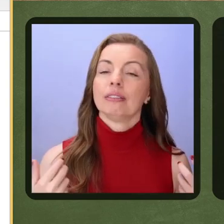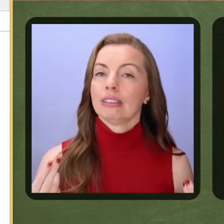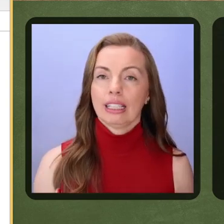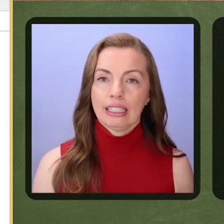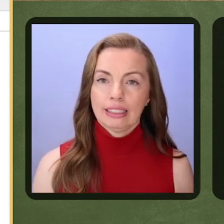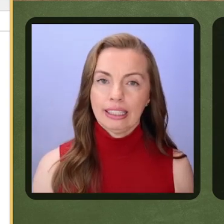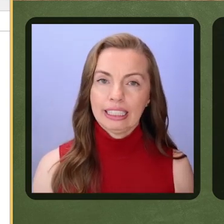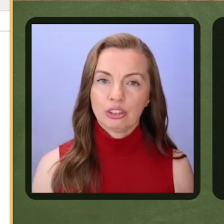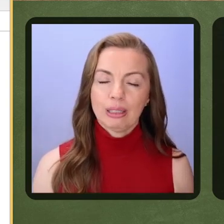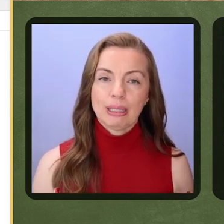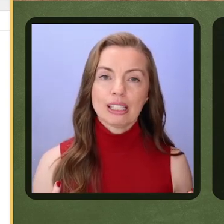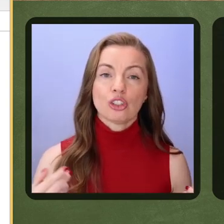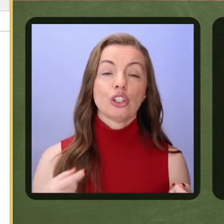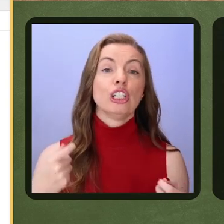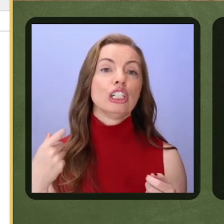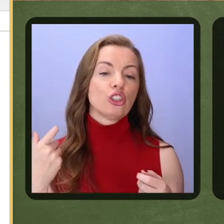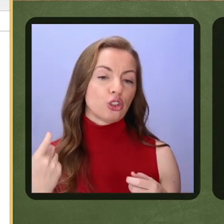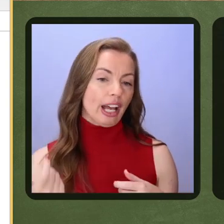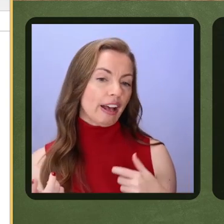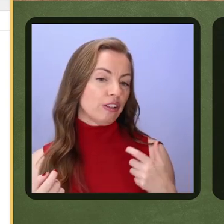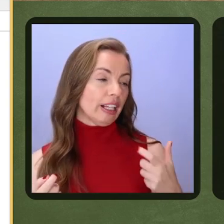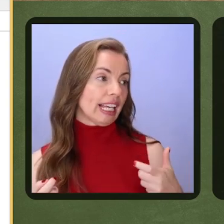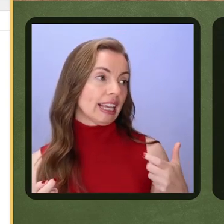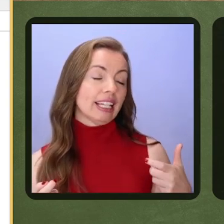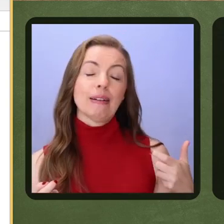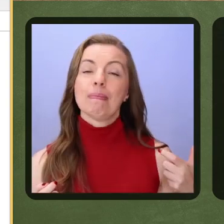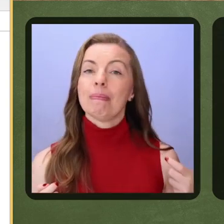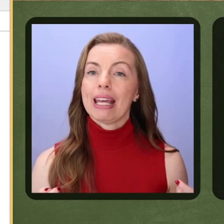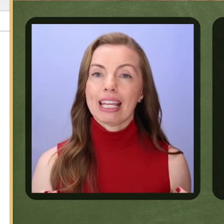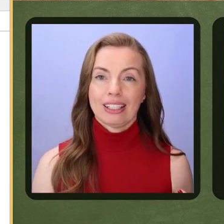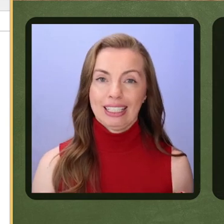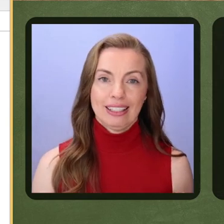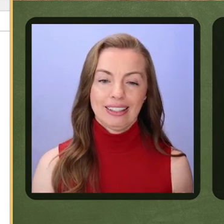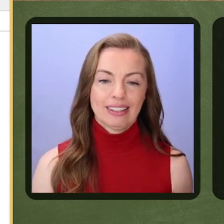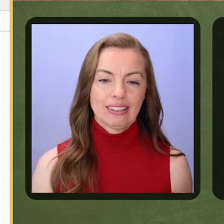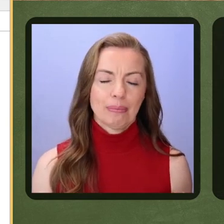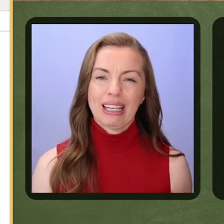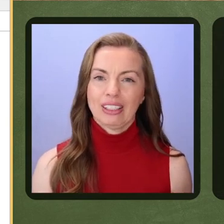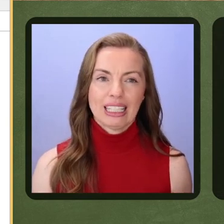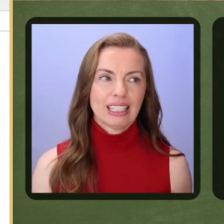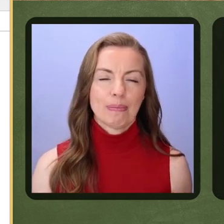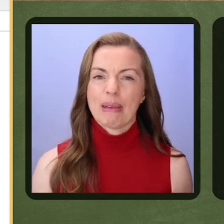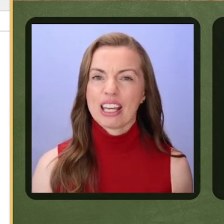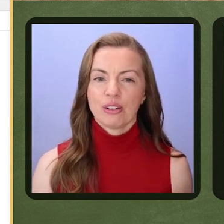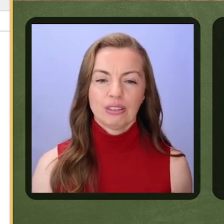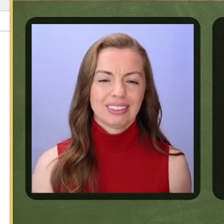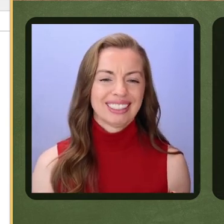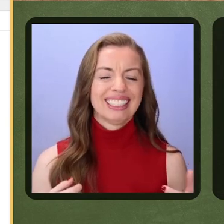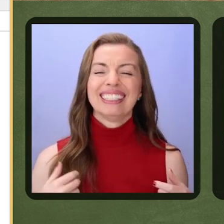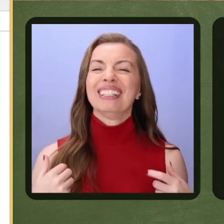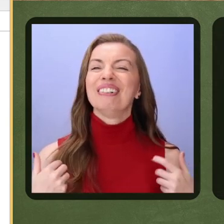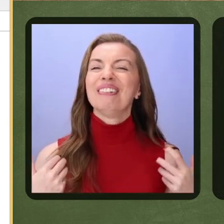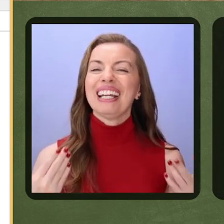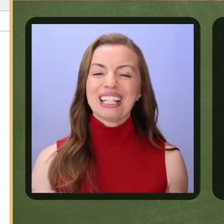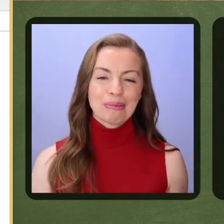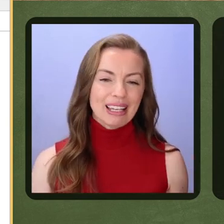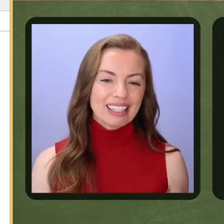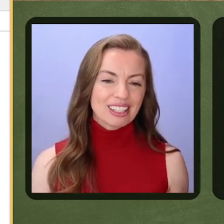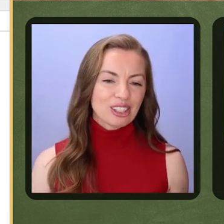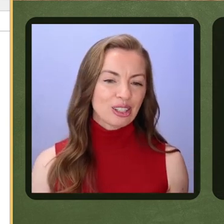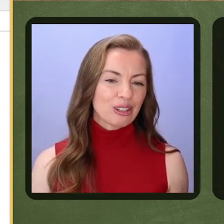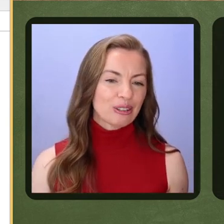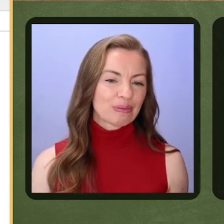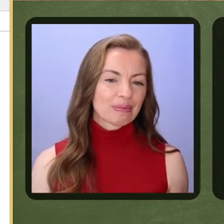maionese. It literally means to travel in the mayonnaise. Mayonnaise, mayo.